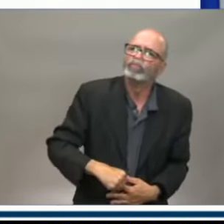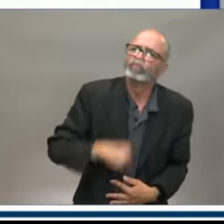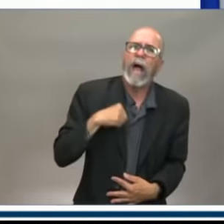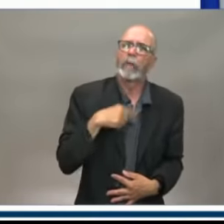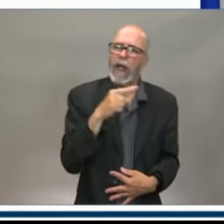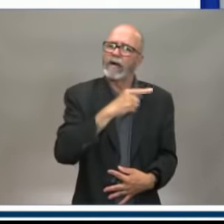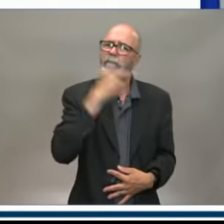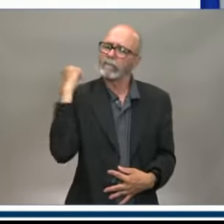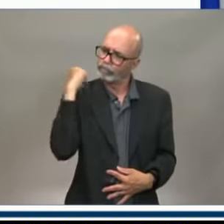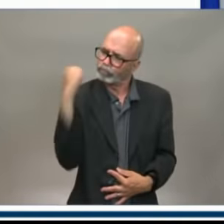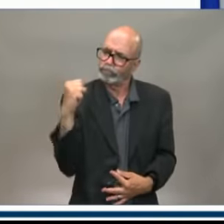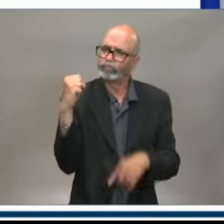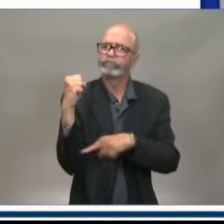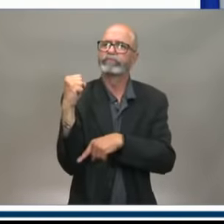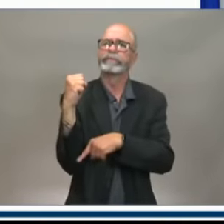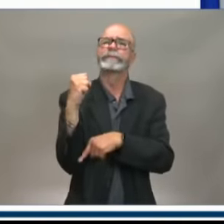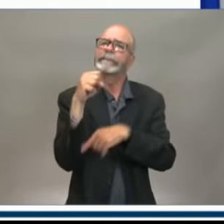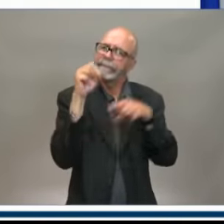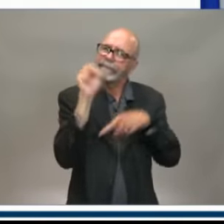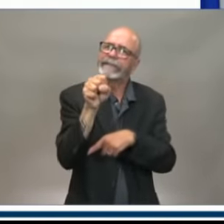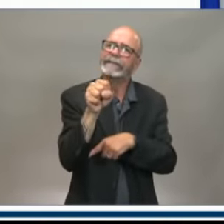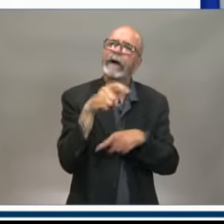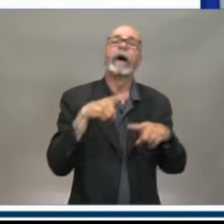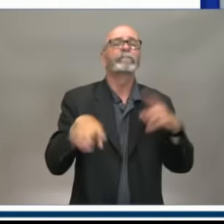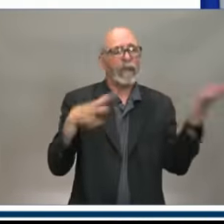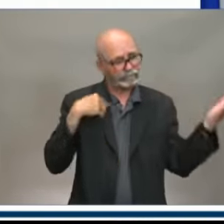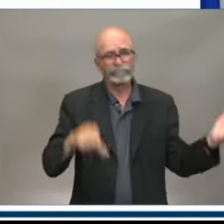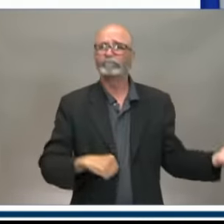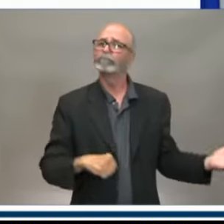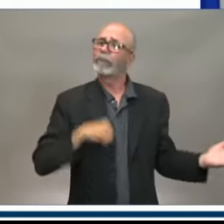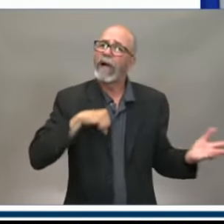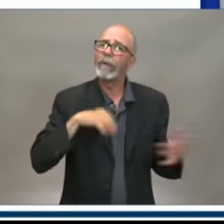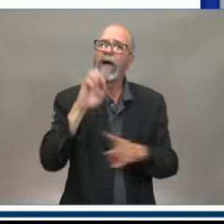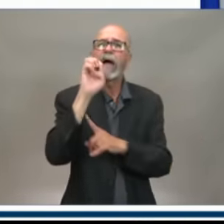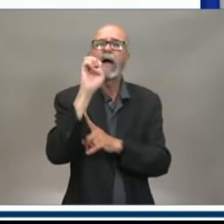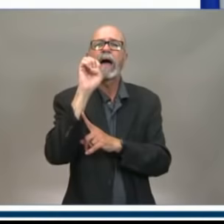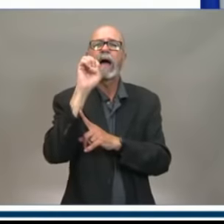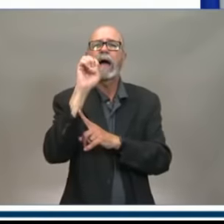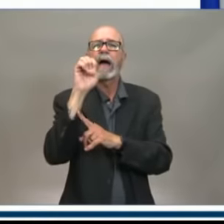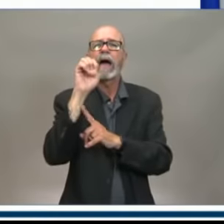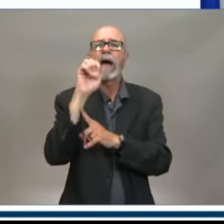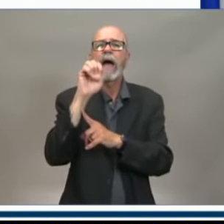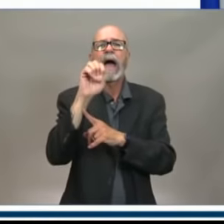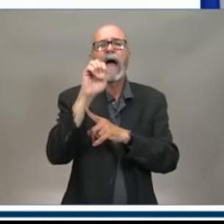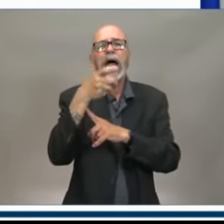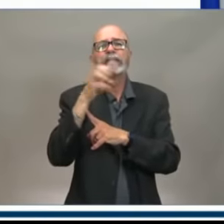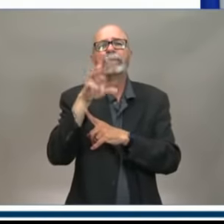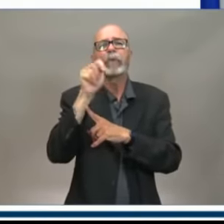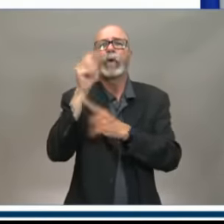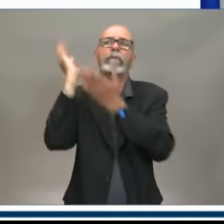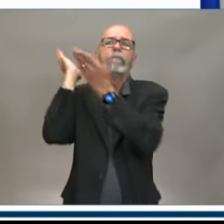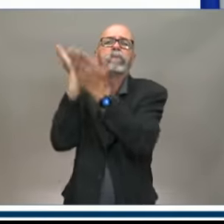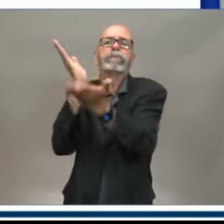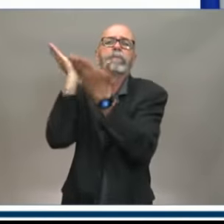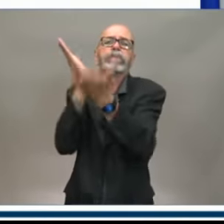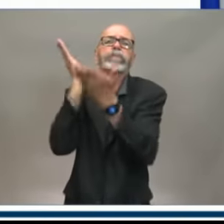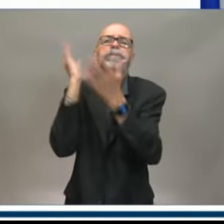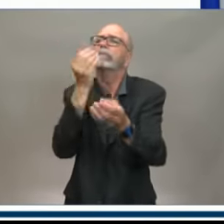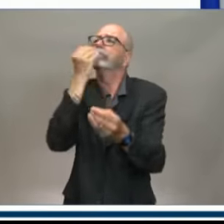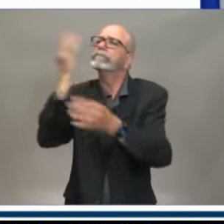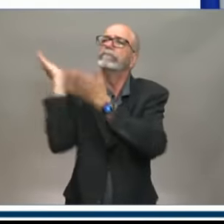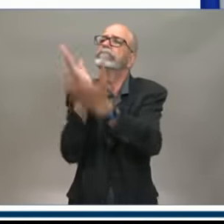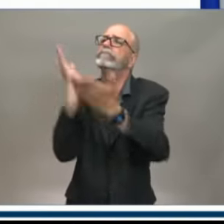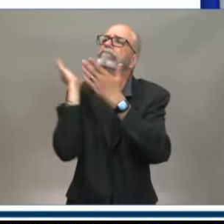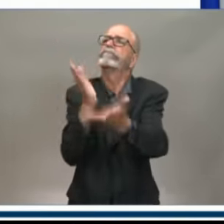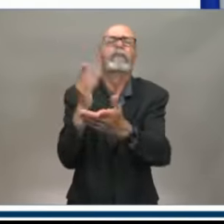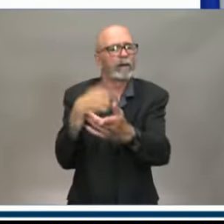I'm just as proud, though, quite frankly, of the export growth that we've had in seafood and agri-food and the amount of volume and increase in price that is